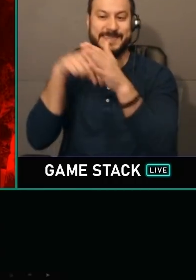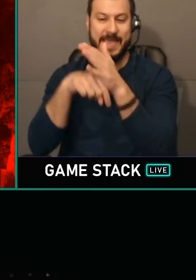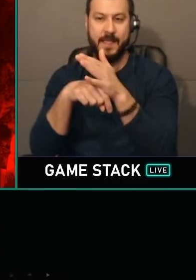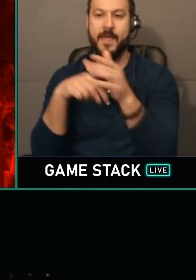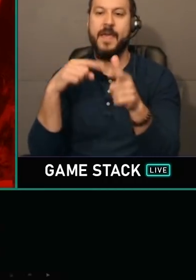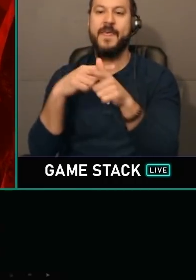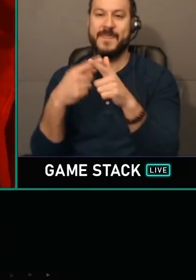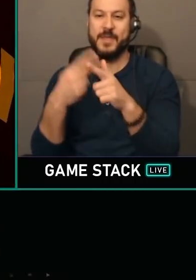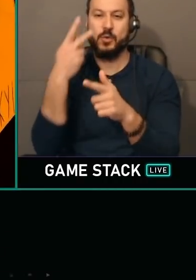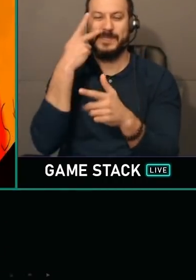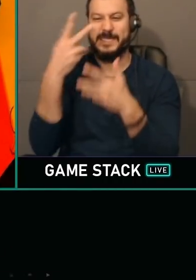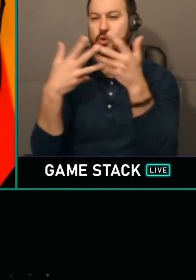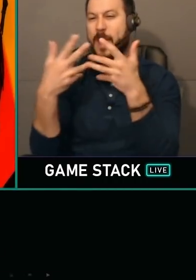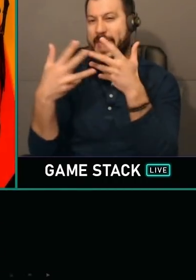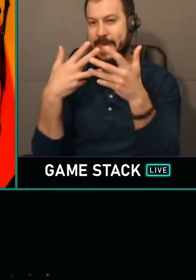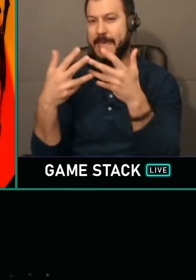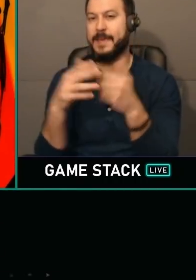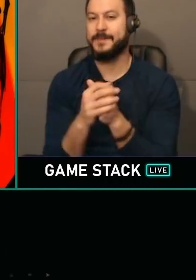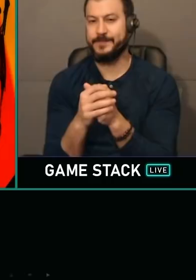see gray.